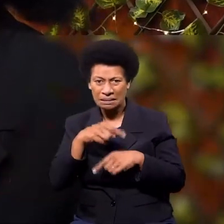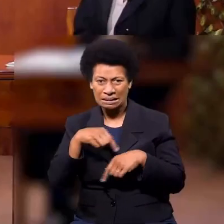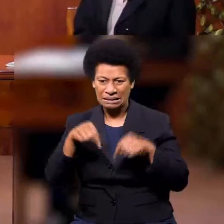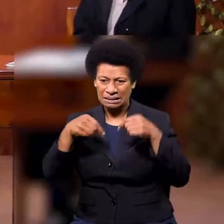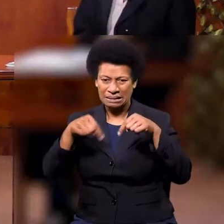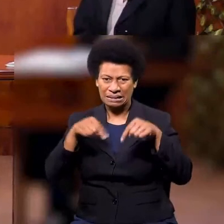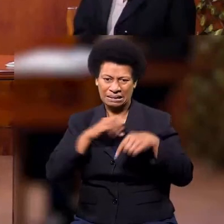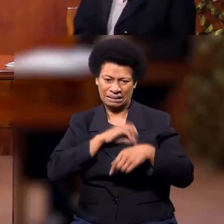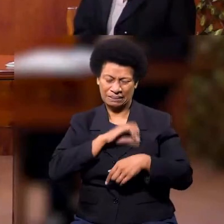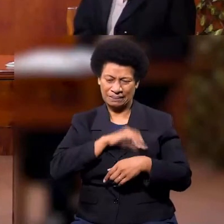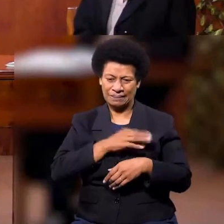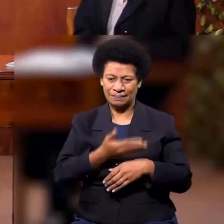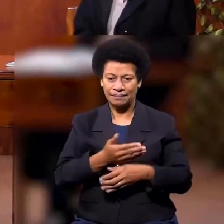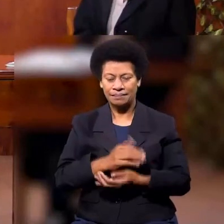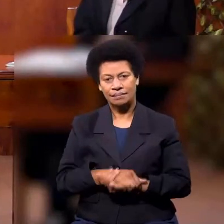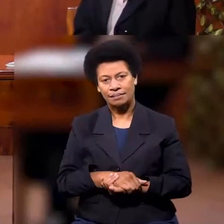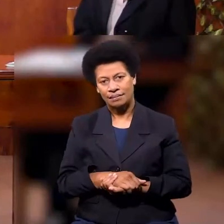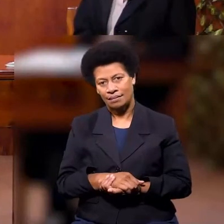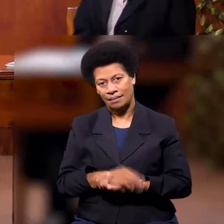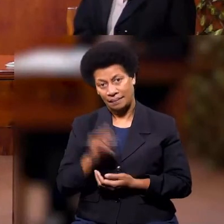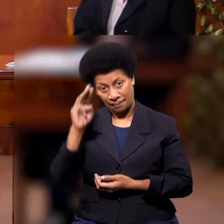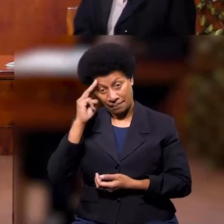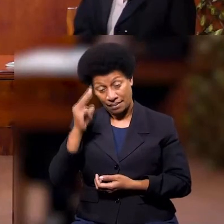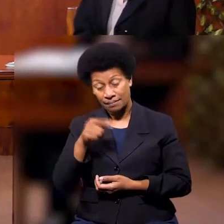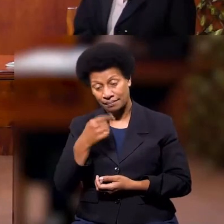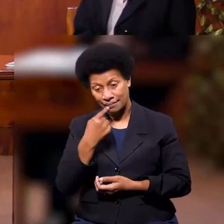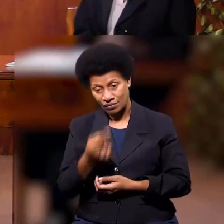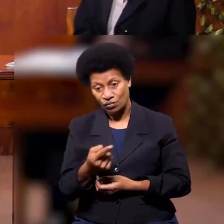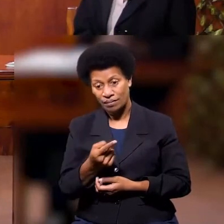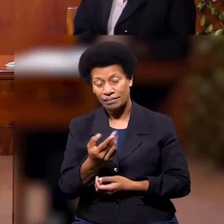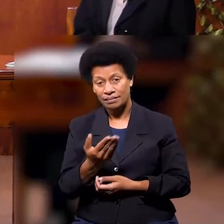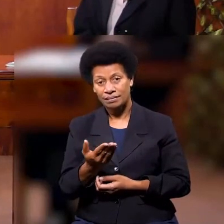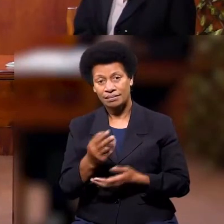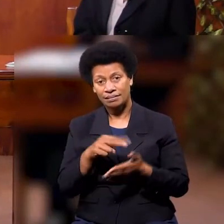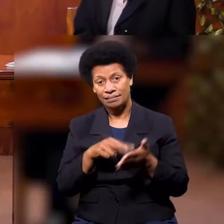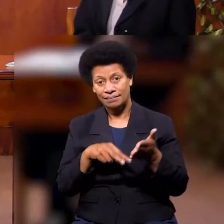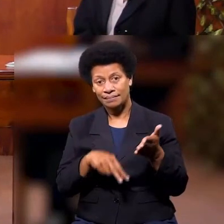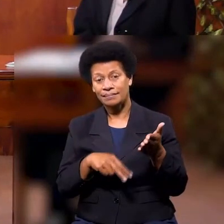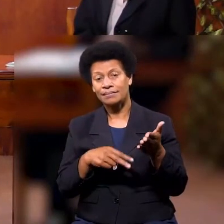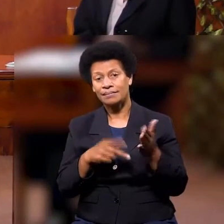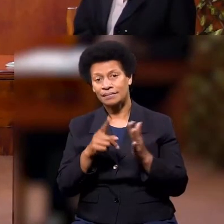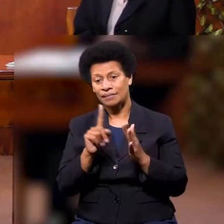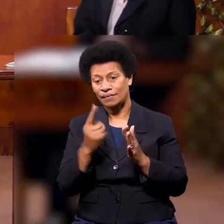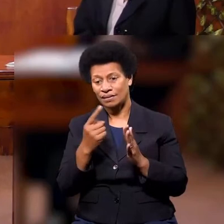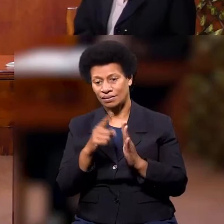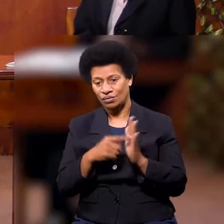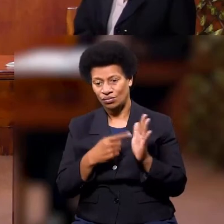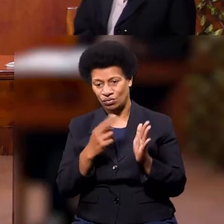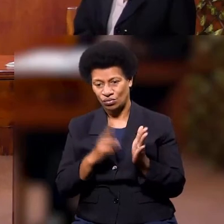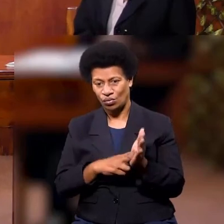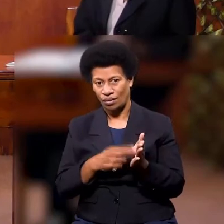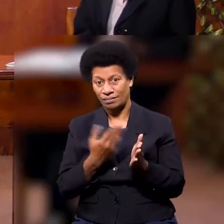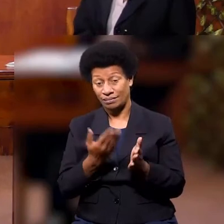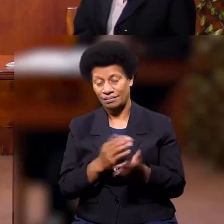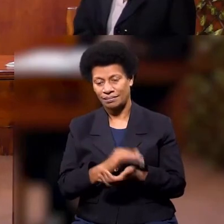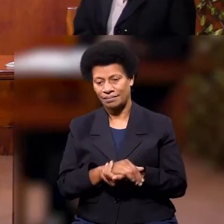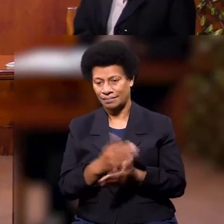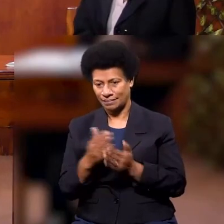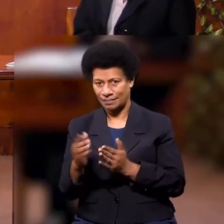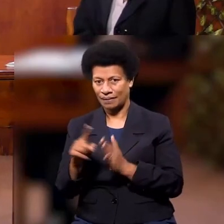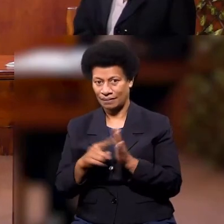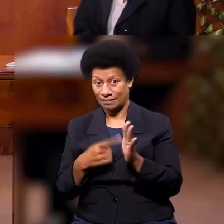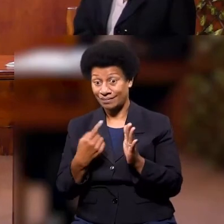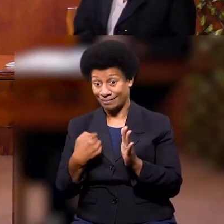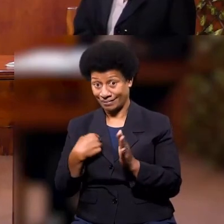You know, let me, Madam read 1 John chapter 4, verse 9, verse 18. But let me read 1